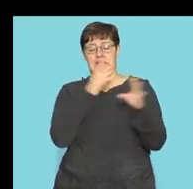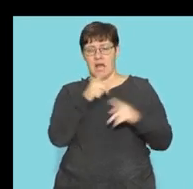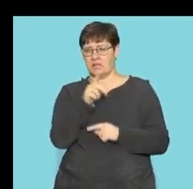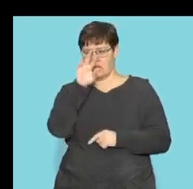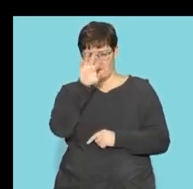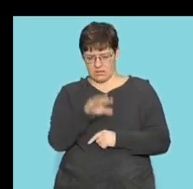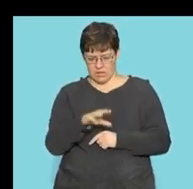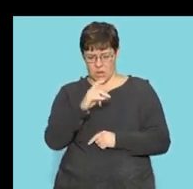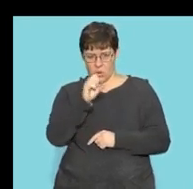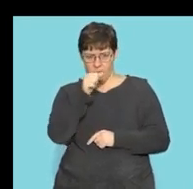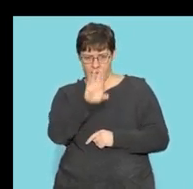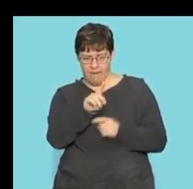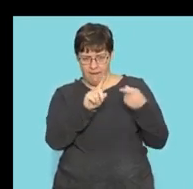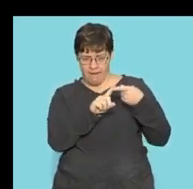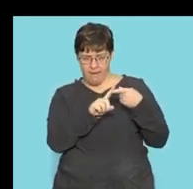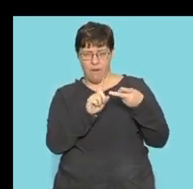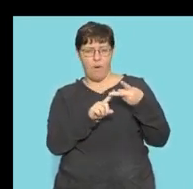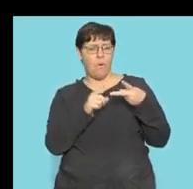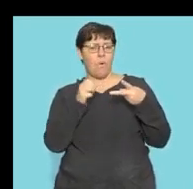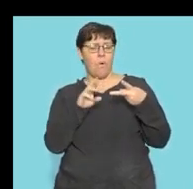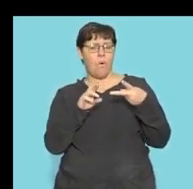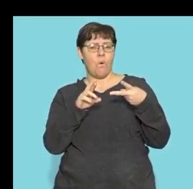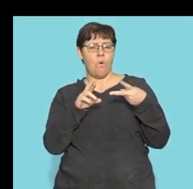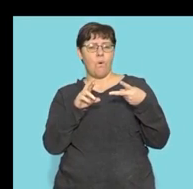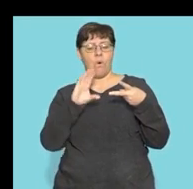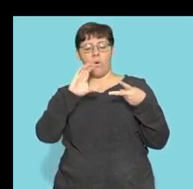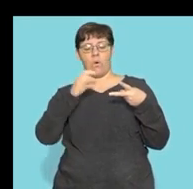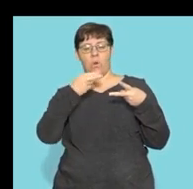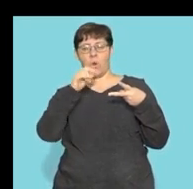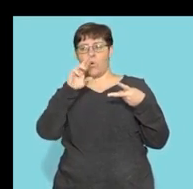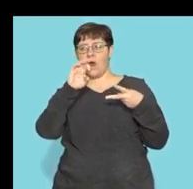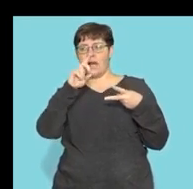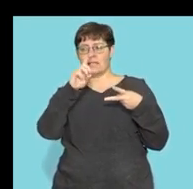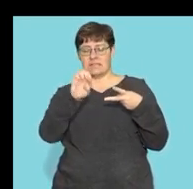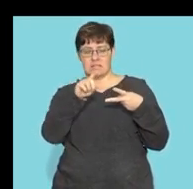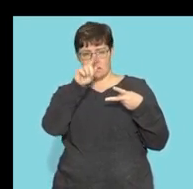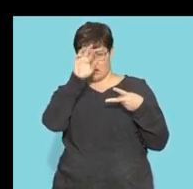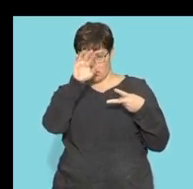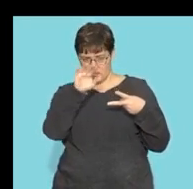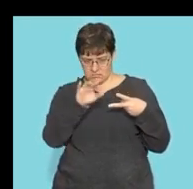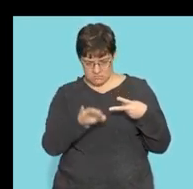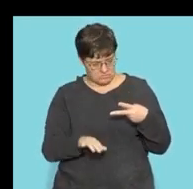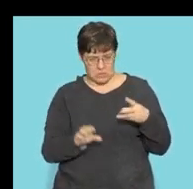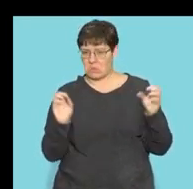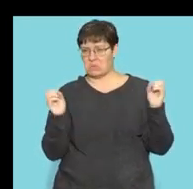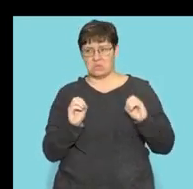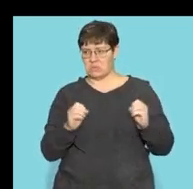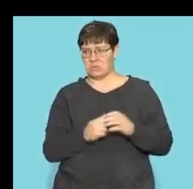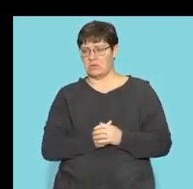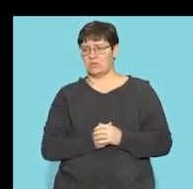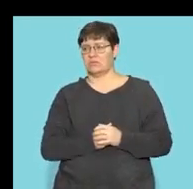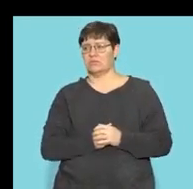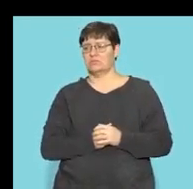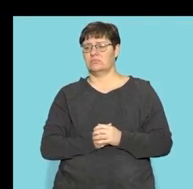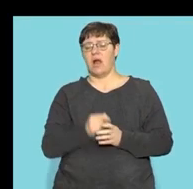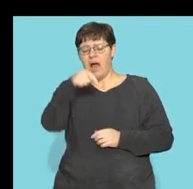for something that we started with. We're looking for copper ions or chloride ions. And as I'm looking, I'm